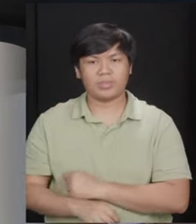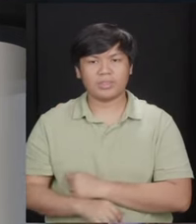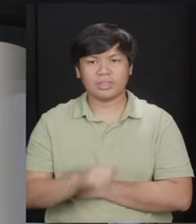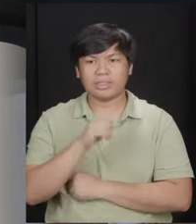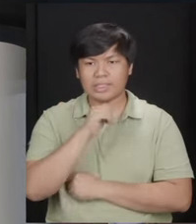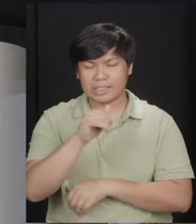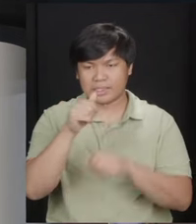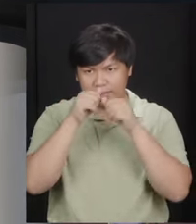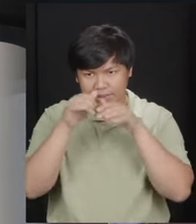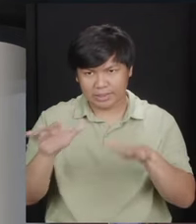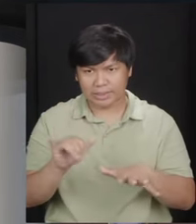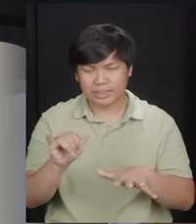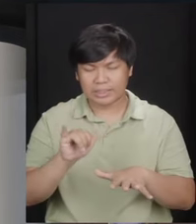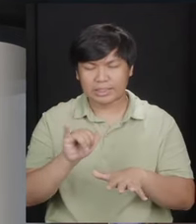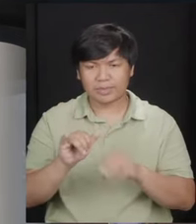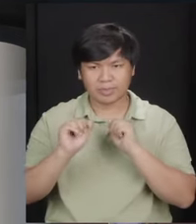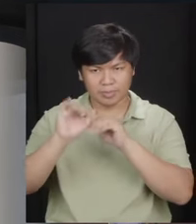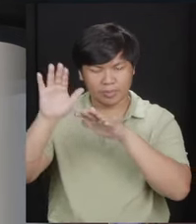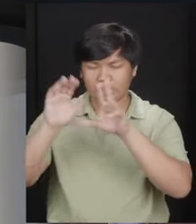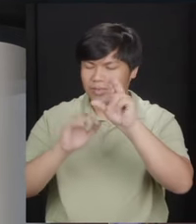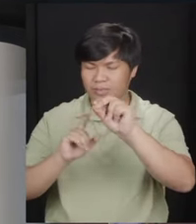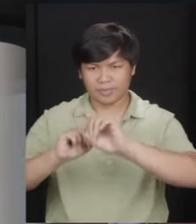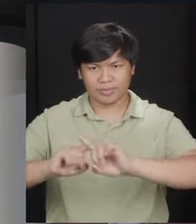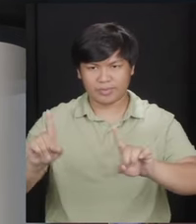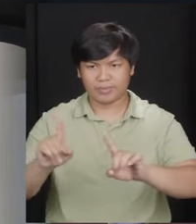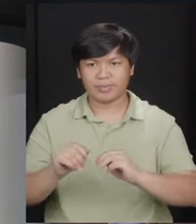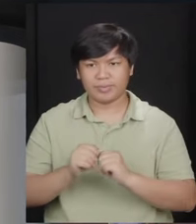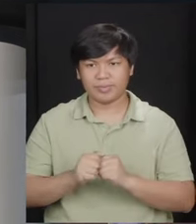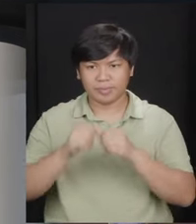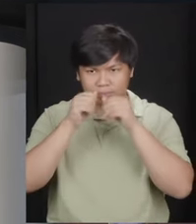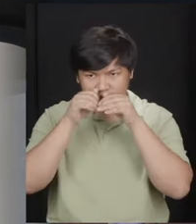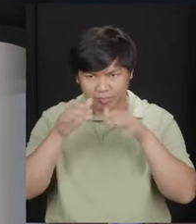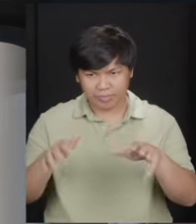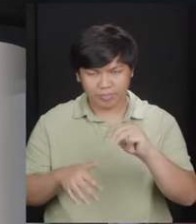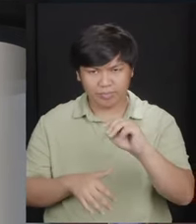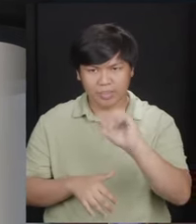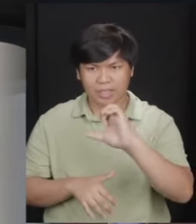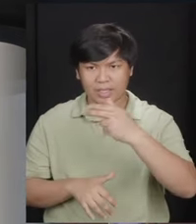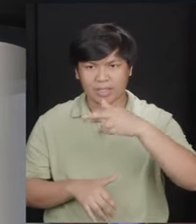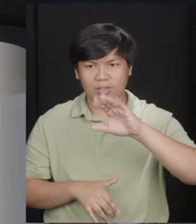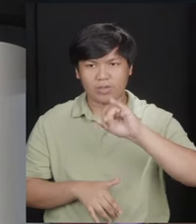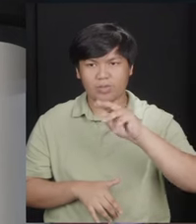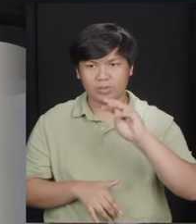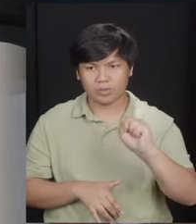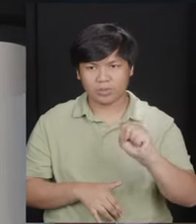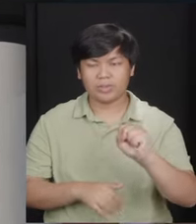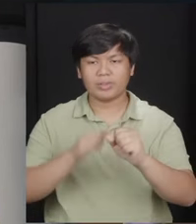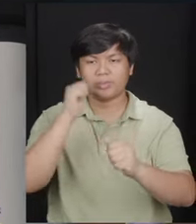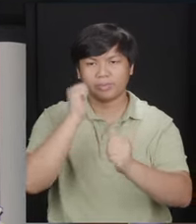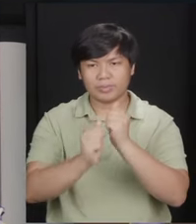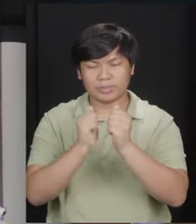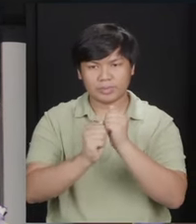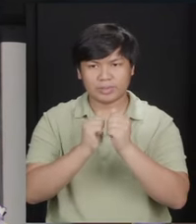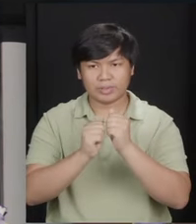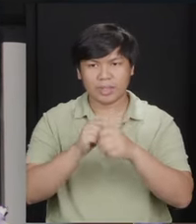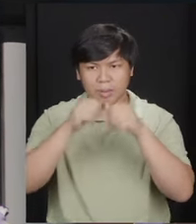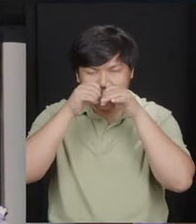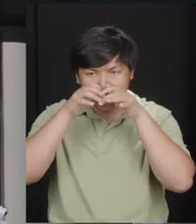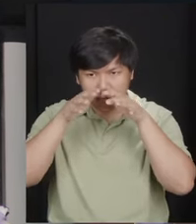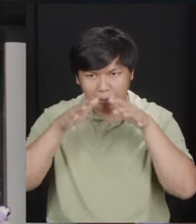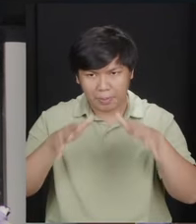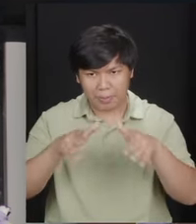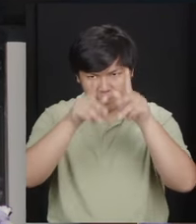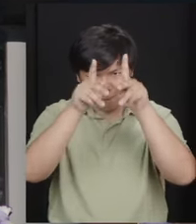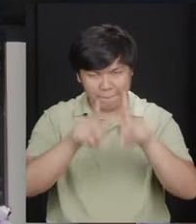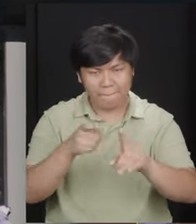word blessed in the Beatitudes. You see, the word blessed there is makarios. Makarios is a state of blessedness that